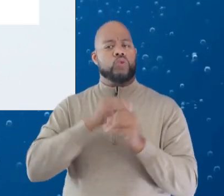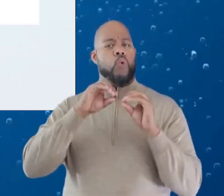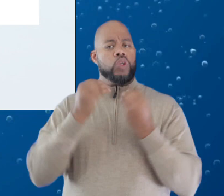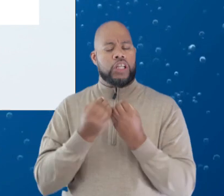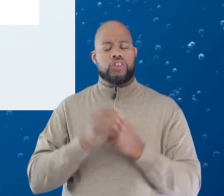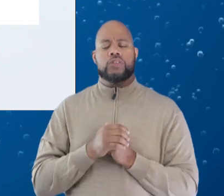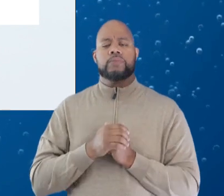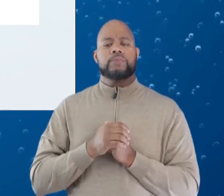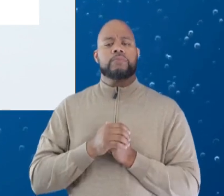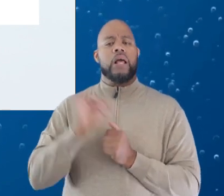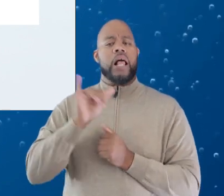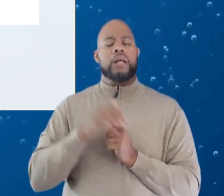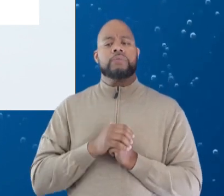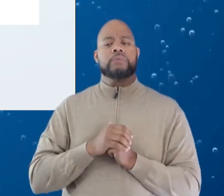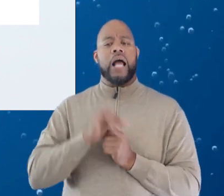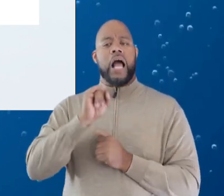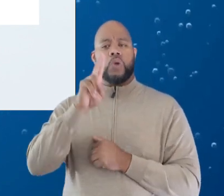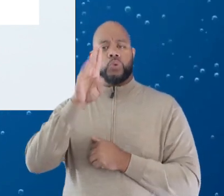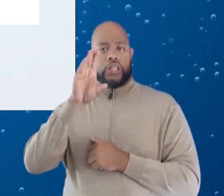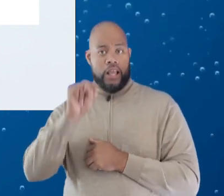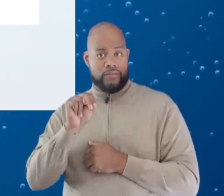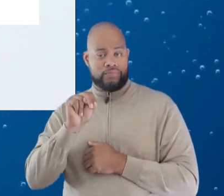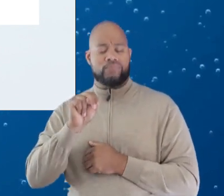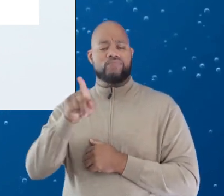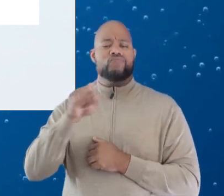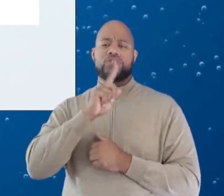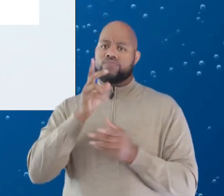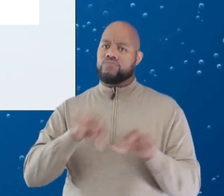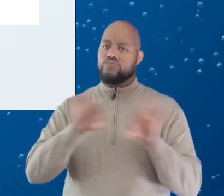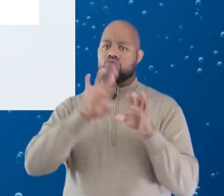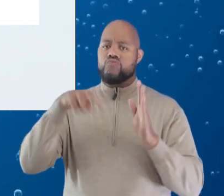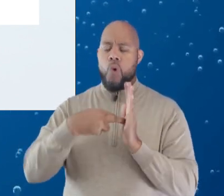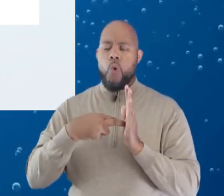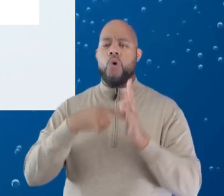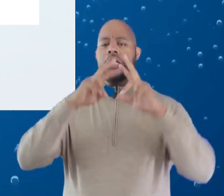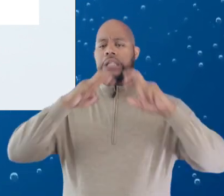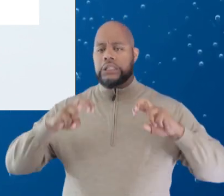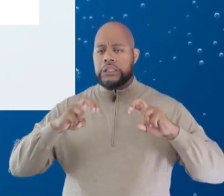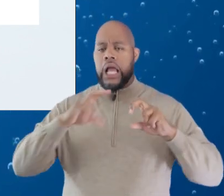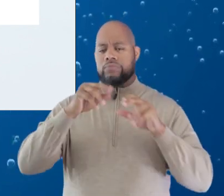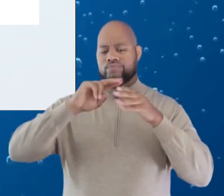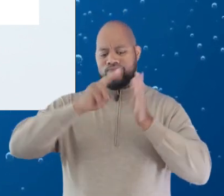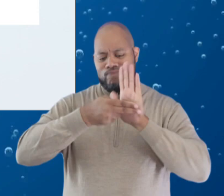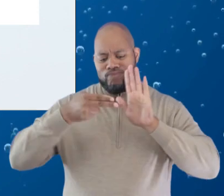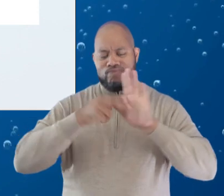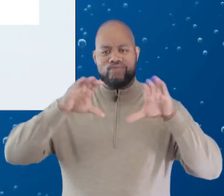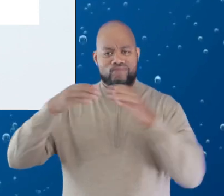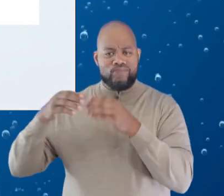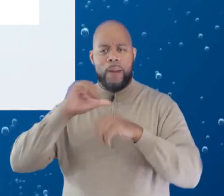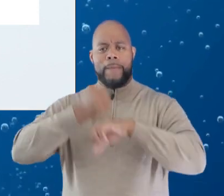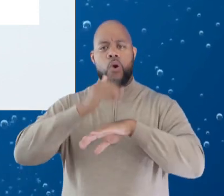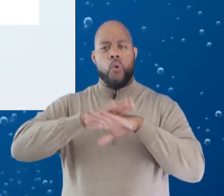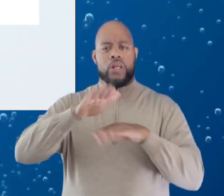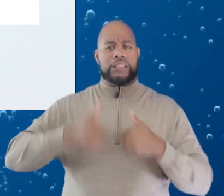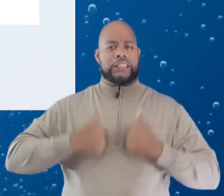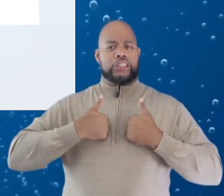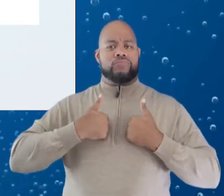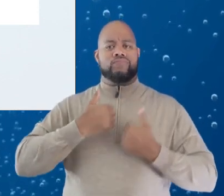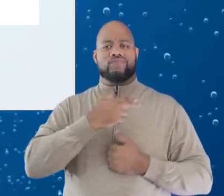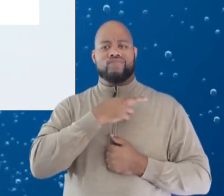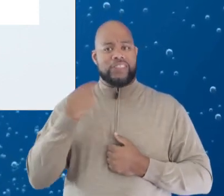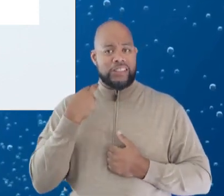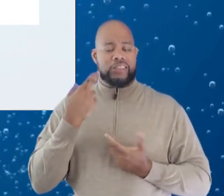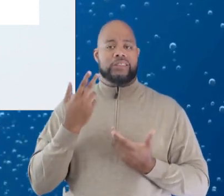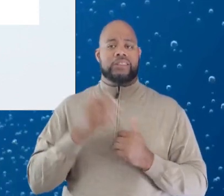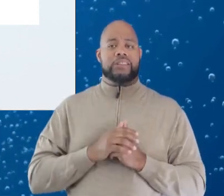international organizations like the IUCN, which plays a critical role in assessing and categorizing species based on their extinction